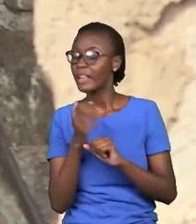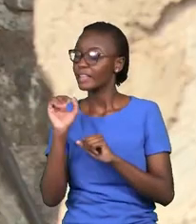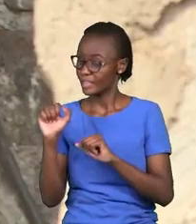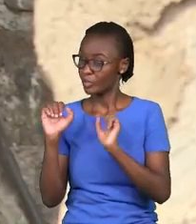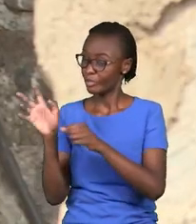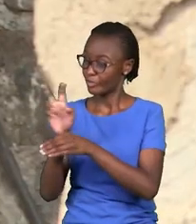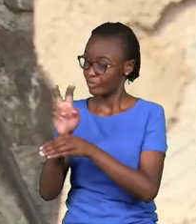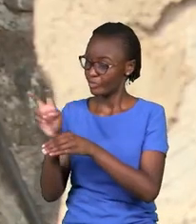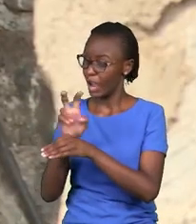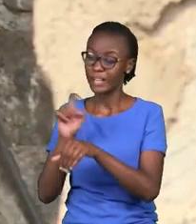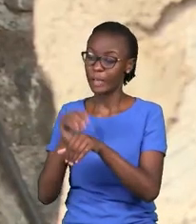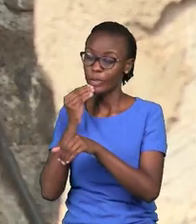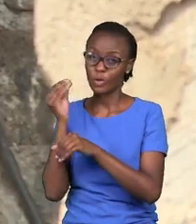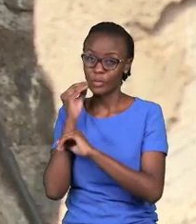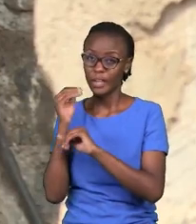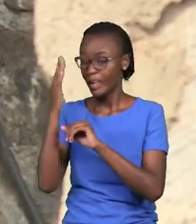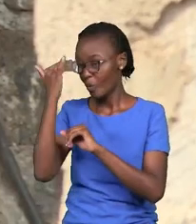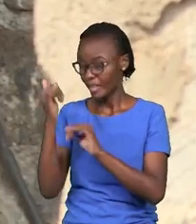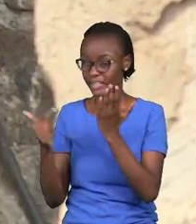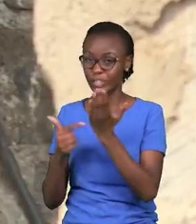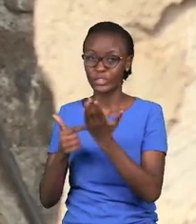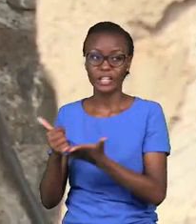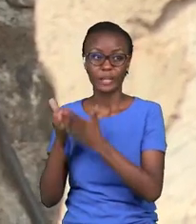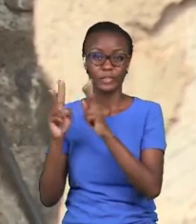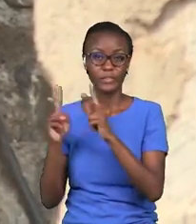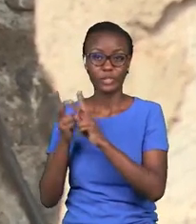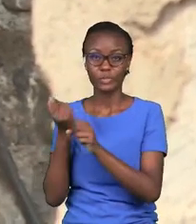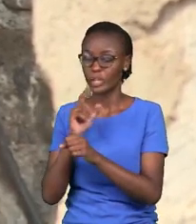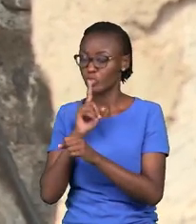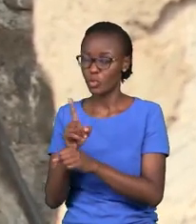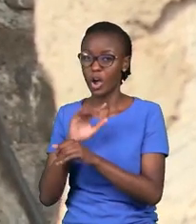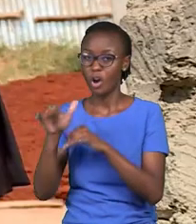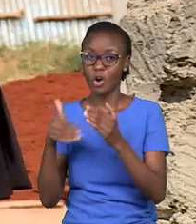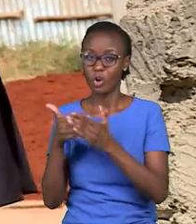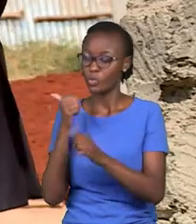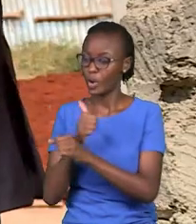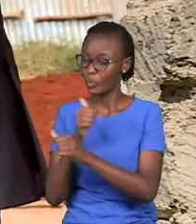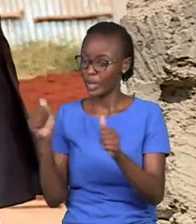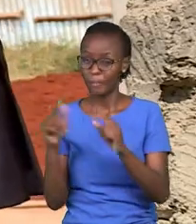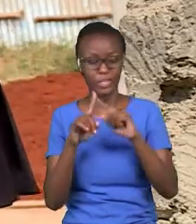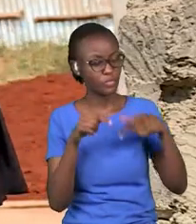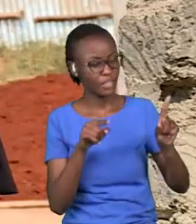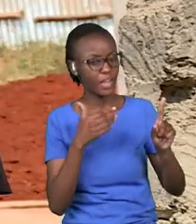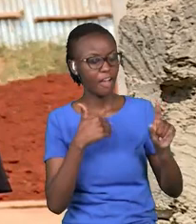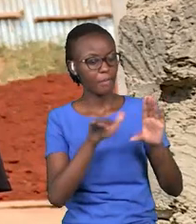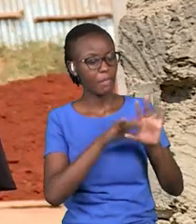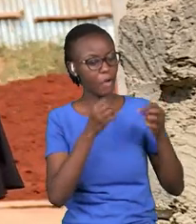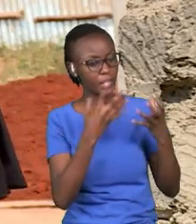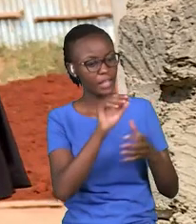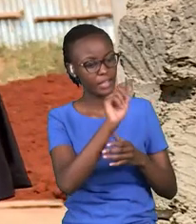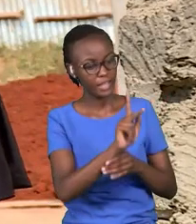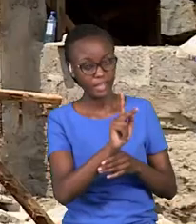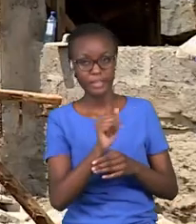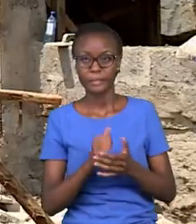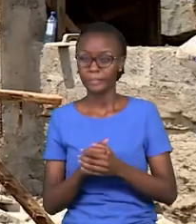able to take the technology as a built industry and ensure that we're very efficient in our delivery. How many members does AK have? AK right